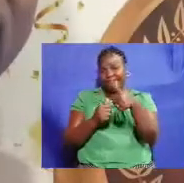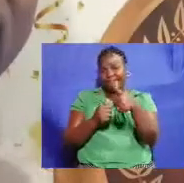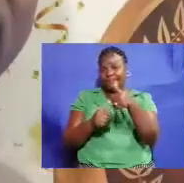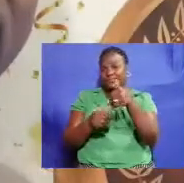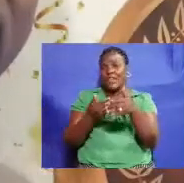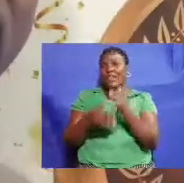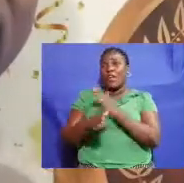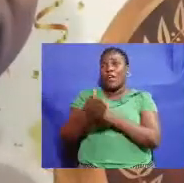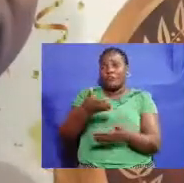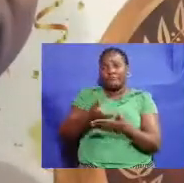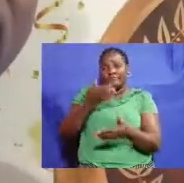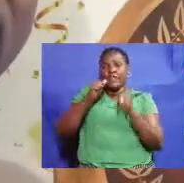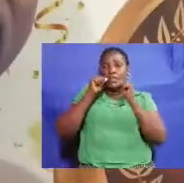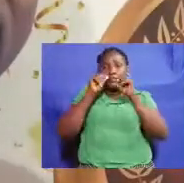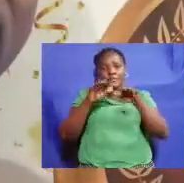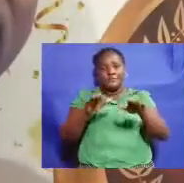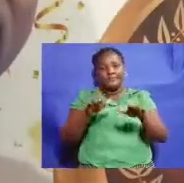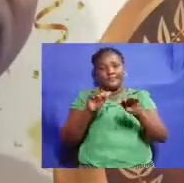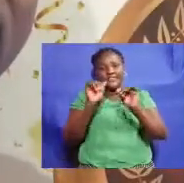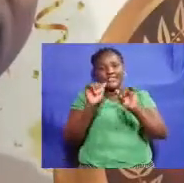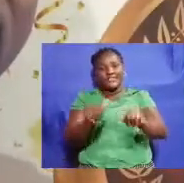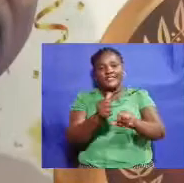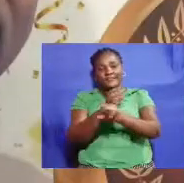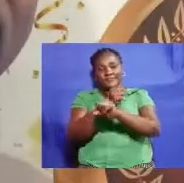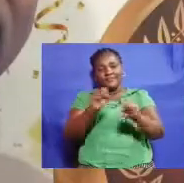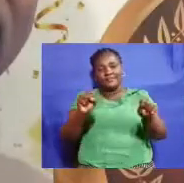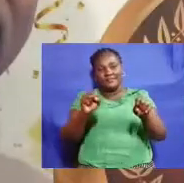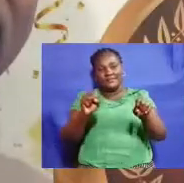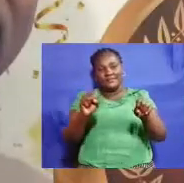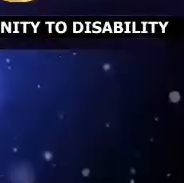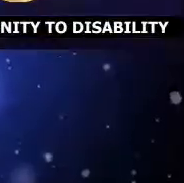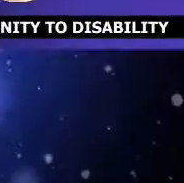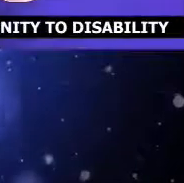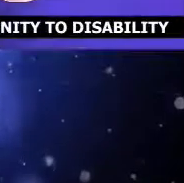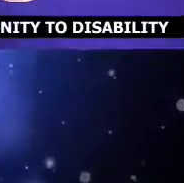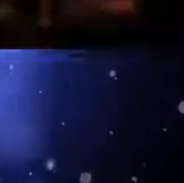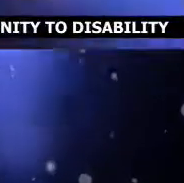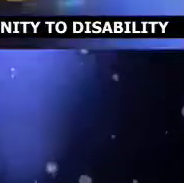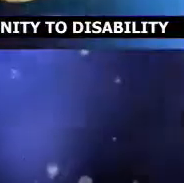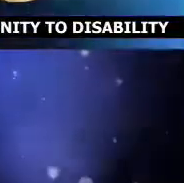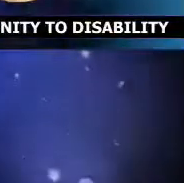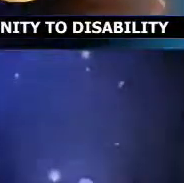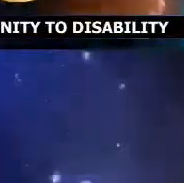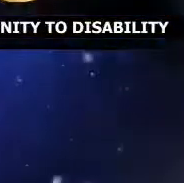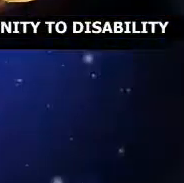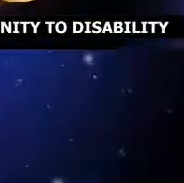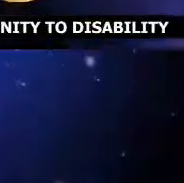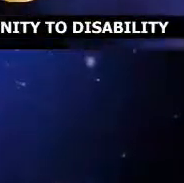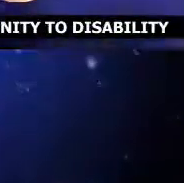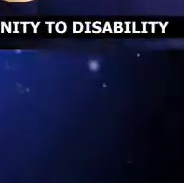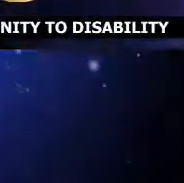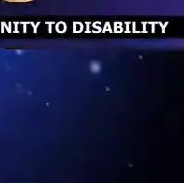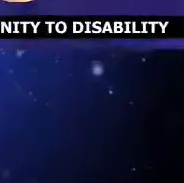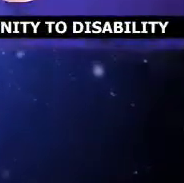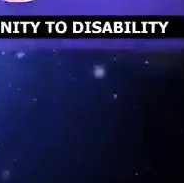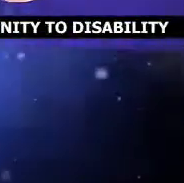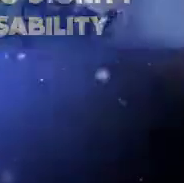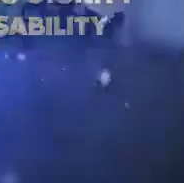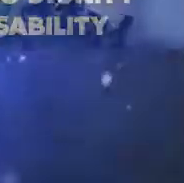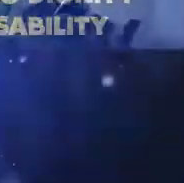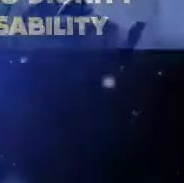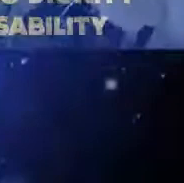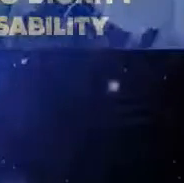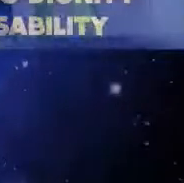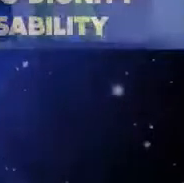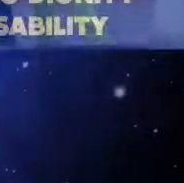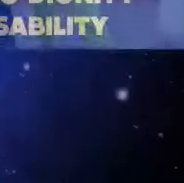care of yourselves. God richly bless you. And stay safe. And all my life you have been